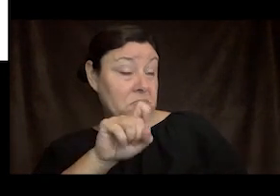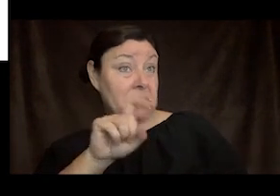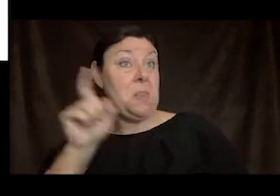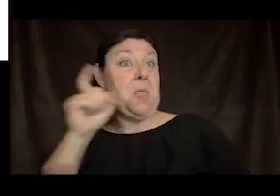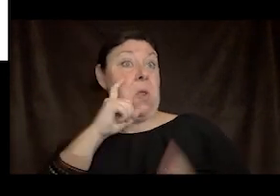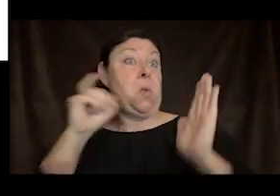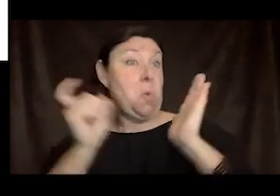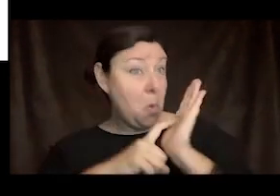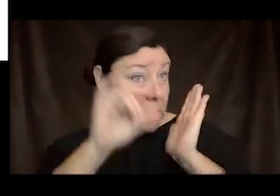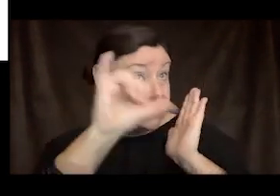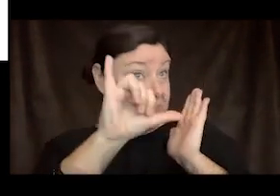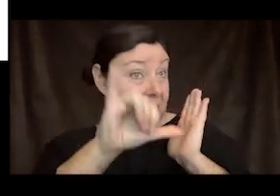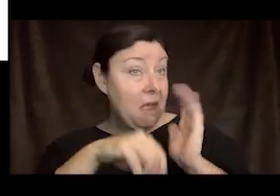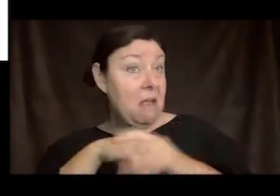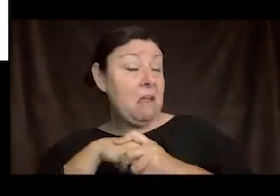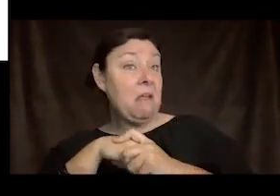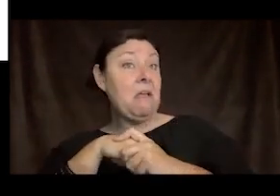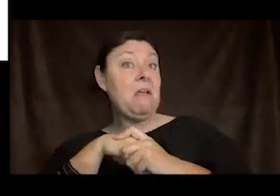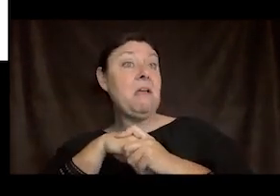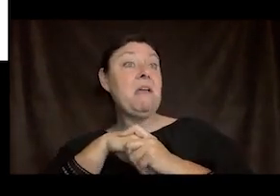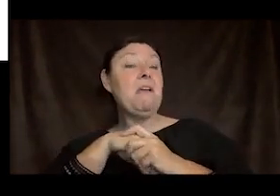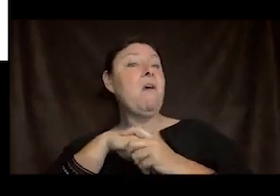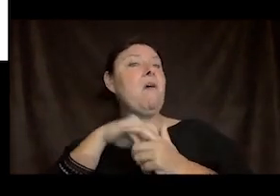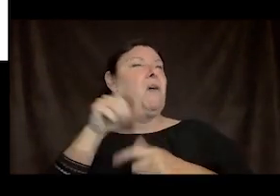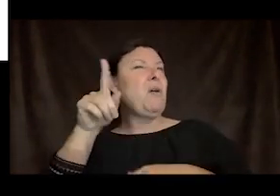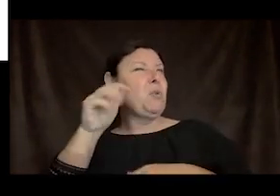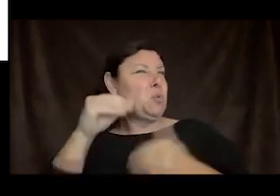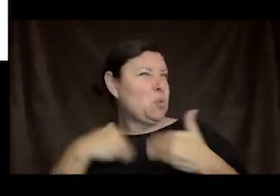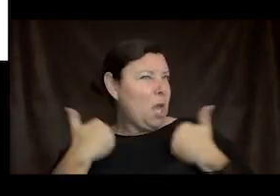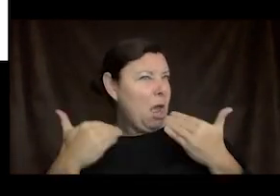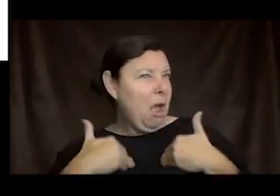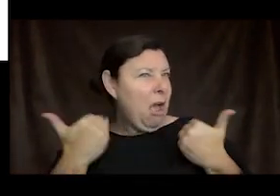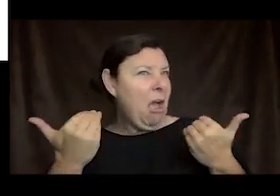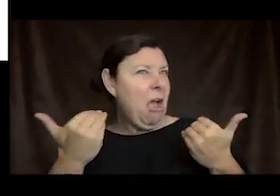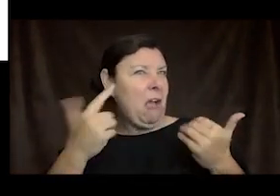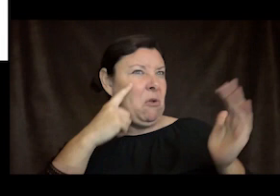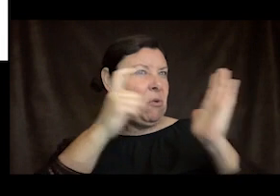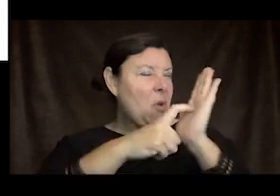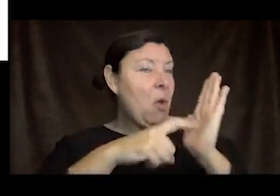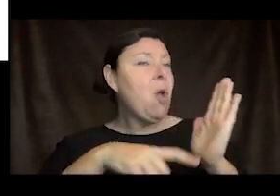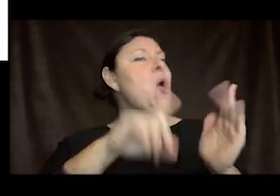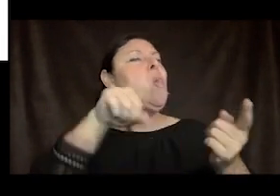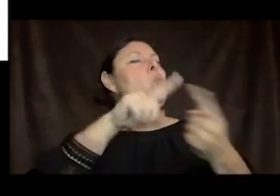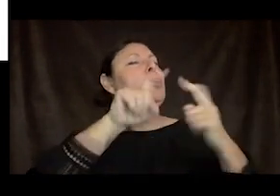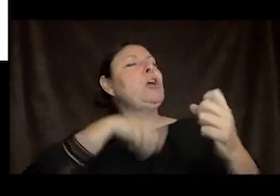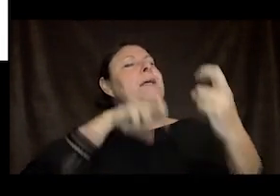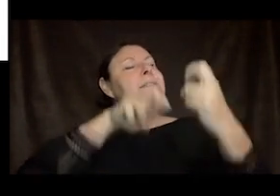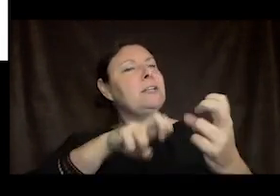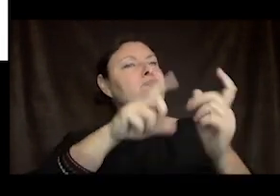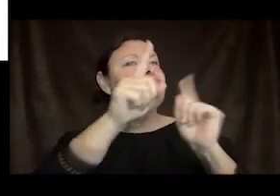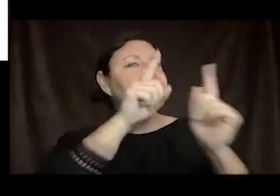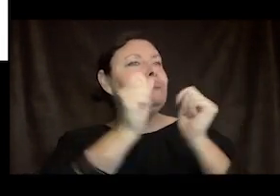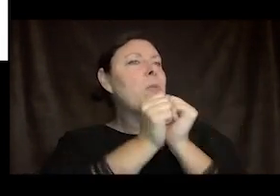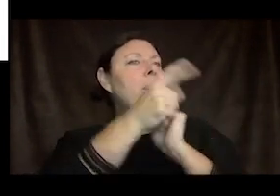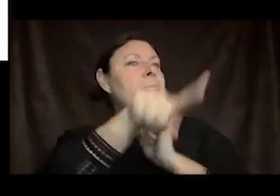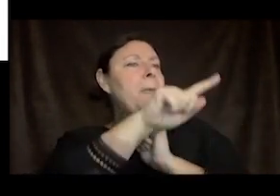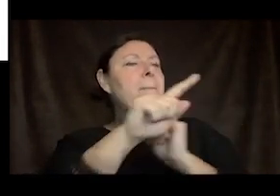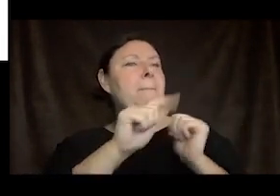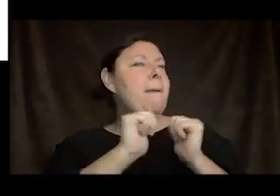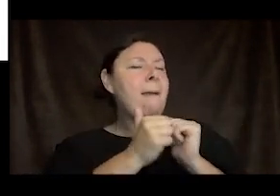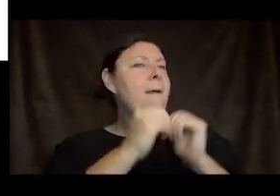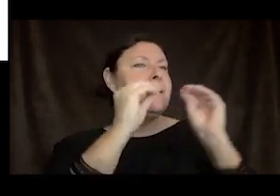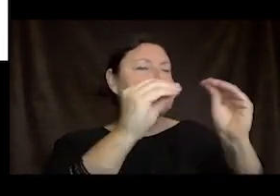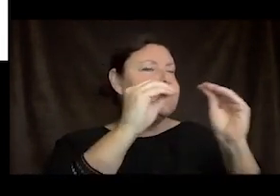they notice it? Are they too young? At what point should we have these conversations? And all the